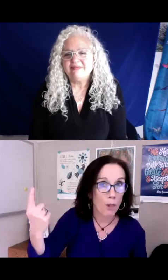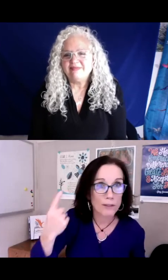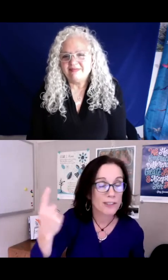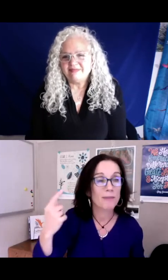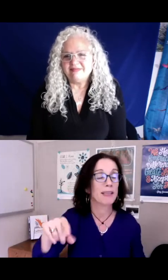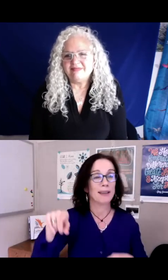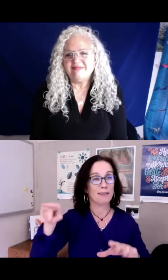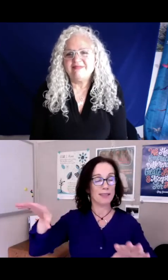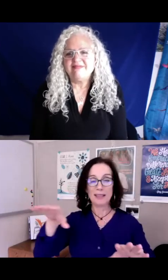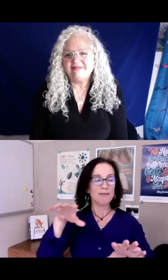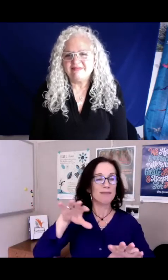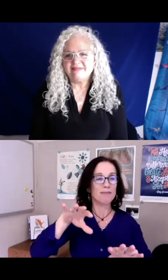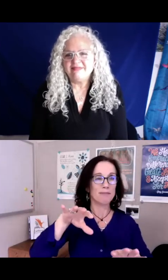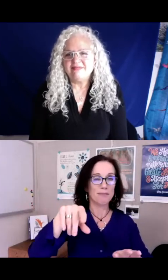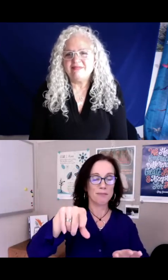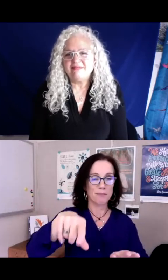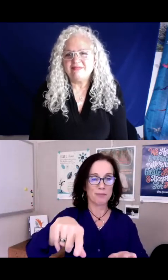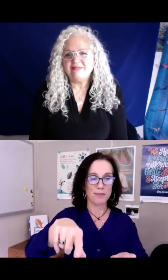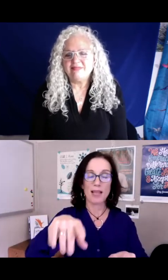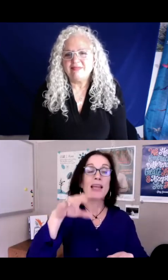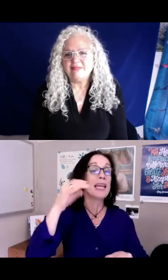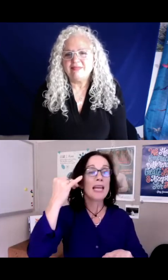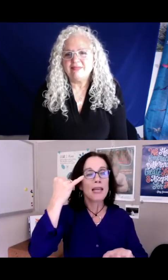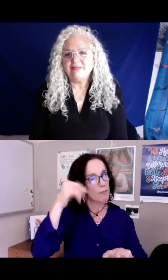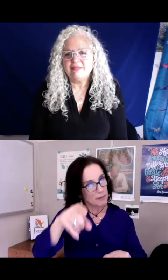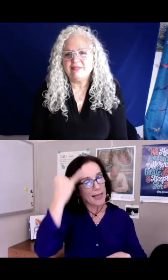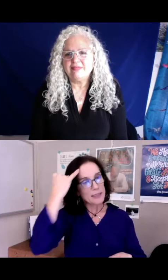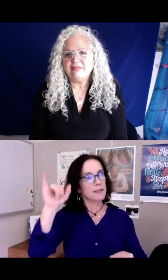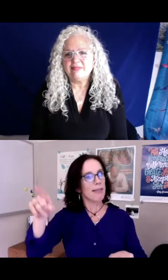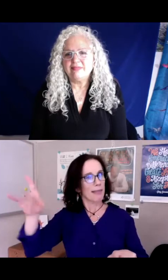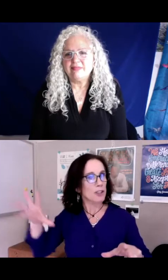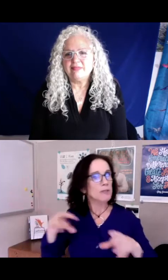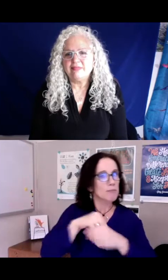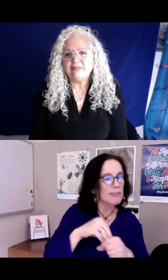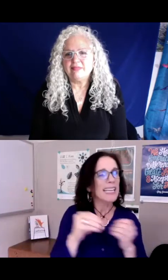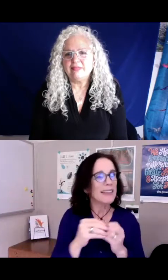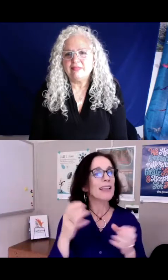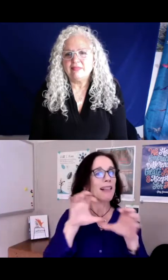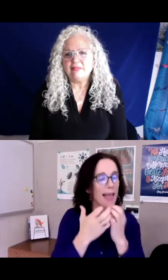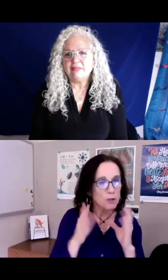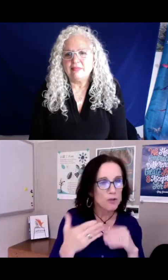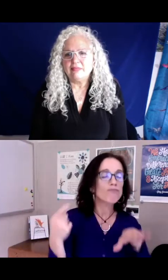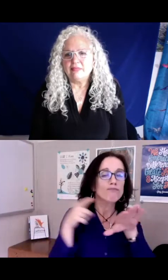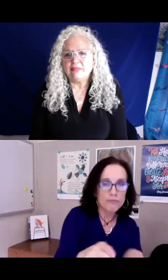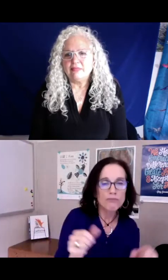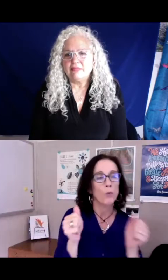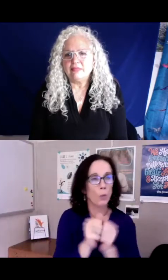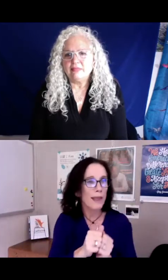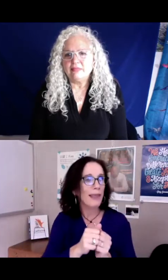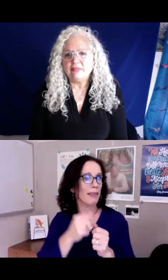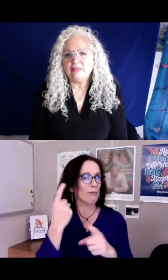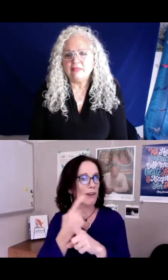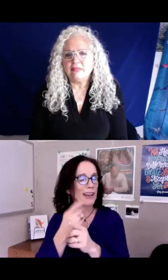school, you know, maybe in a portable somewhere. But the idea is that those